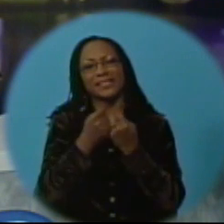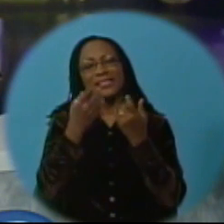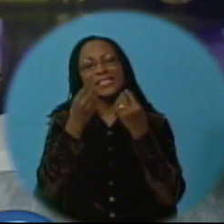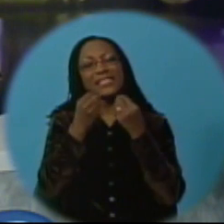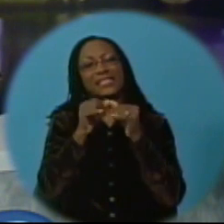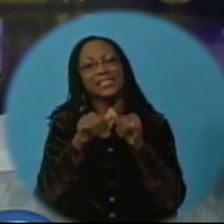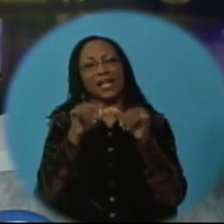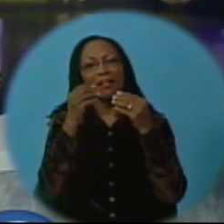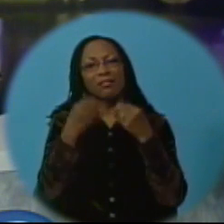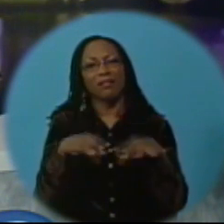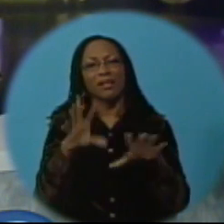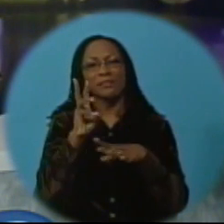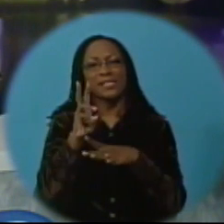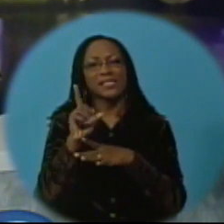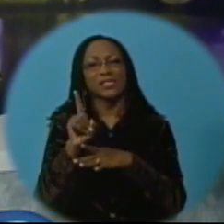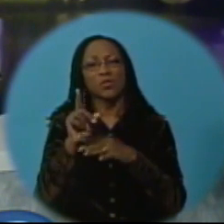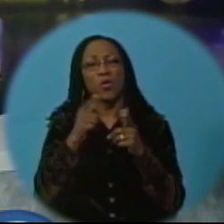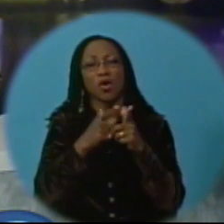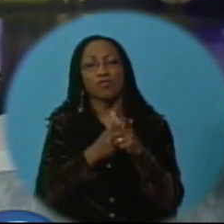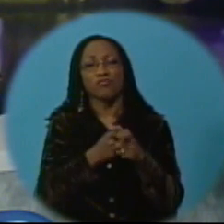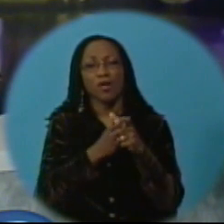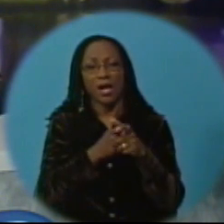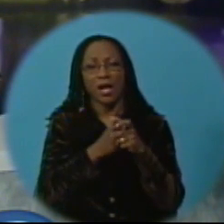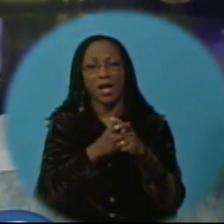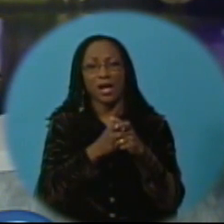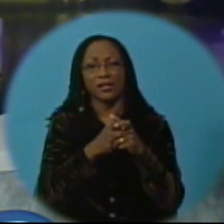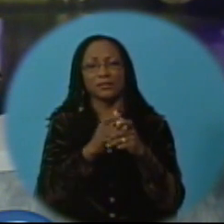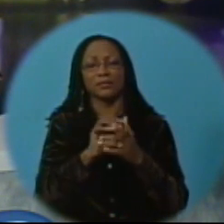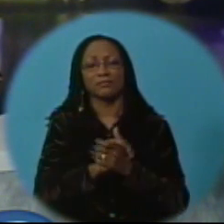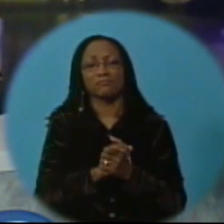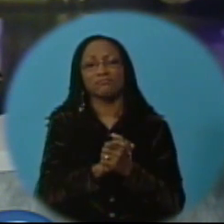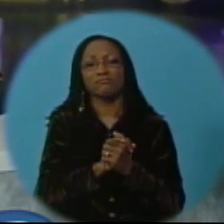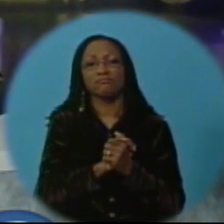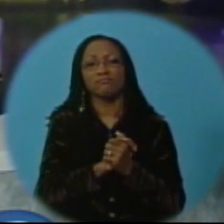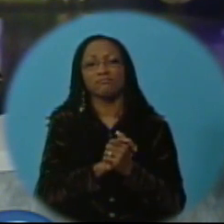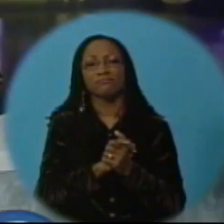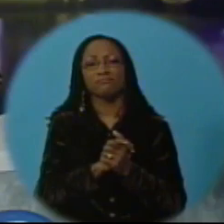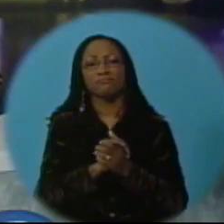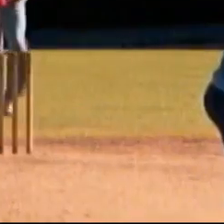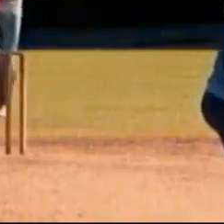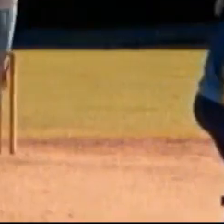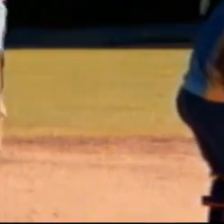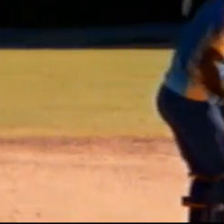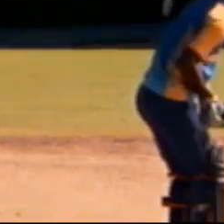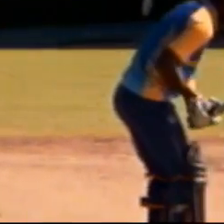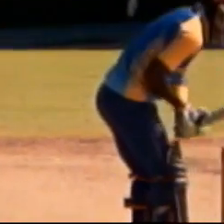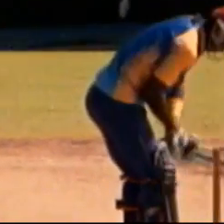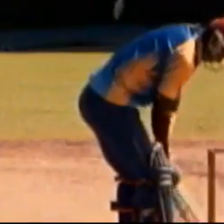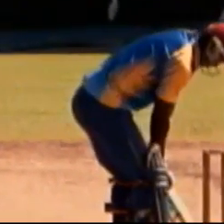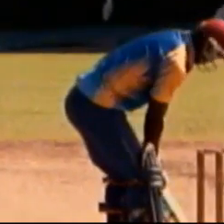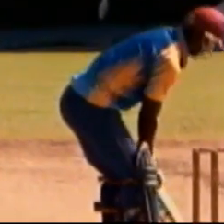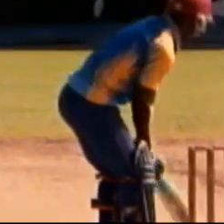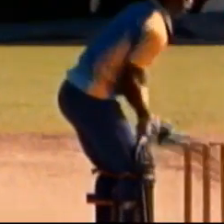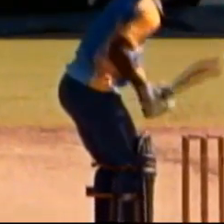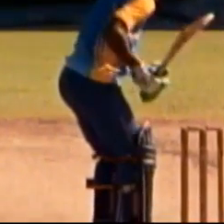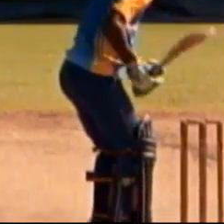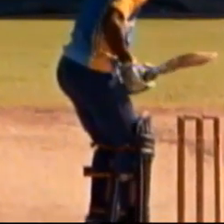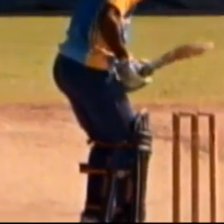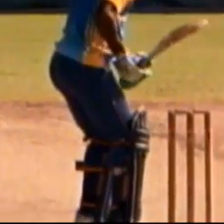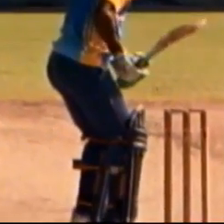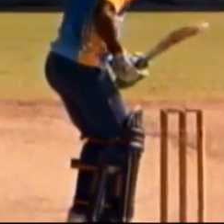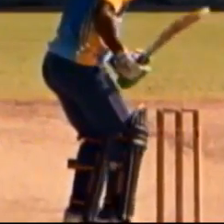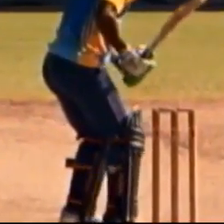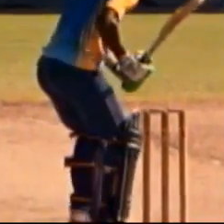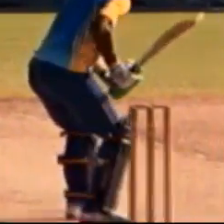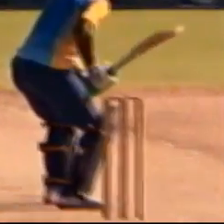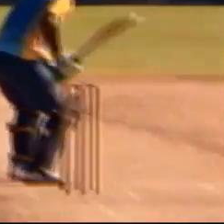runs. CBC's Sean Green was there for part of Barbados' reply. Chasing 311 was never going to be easy, and